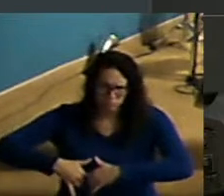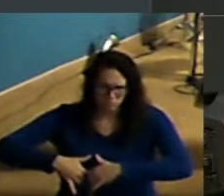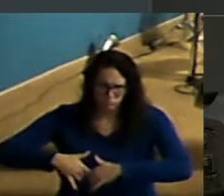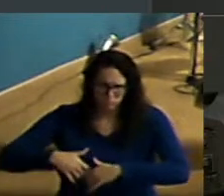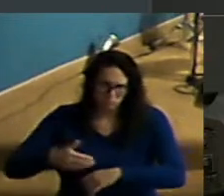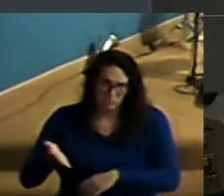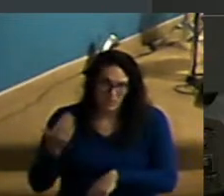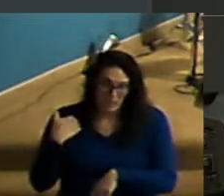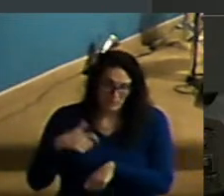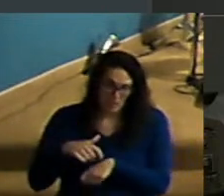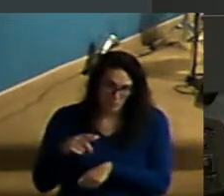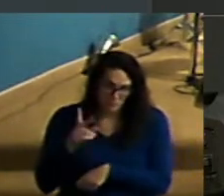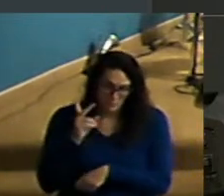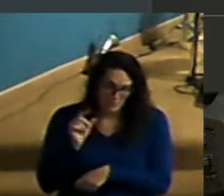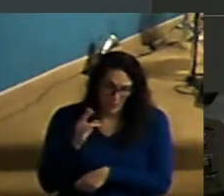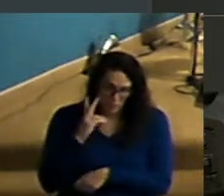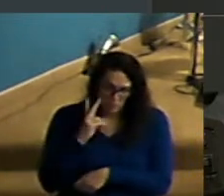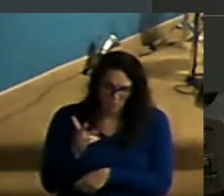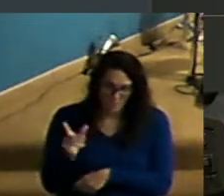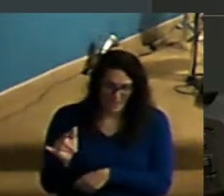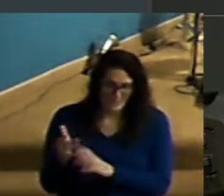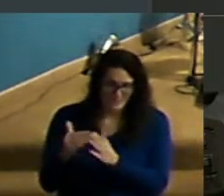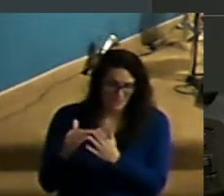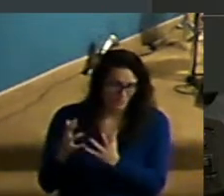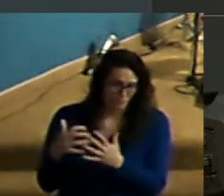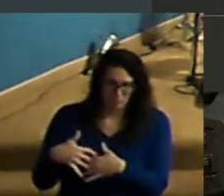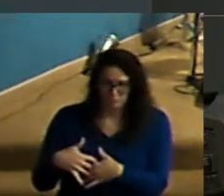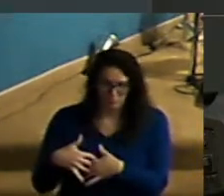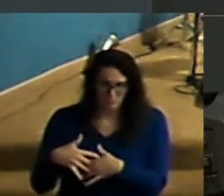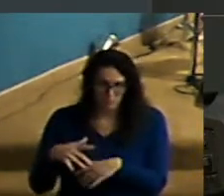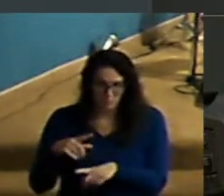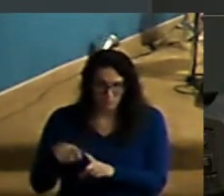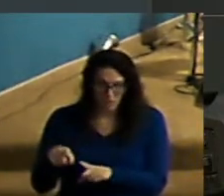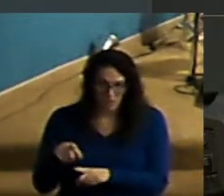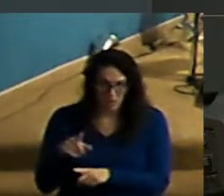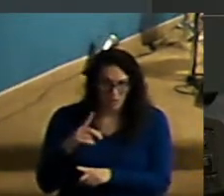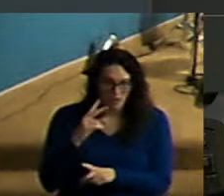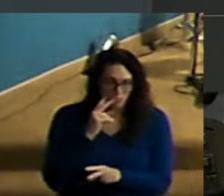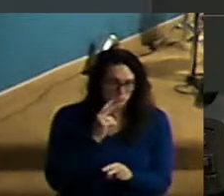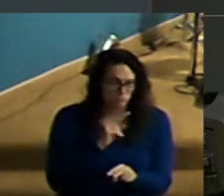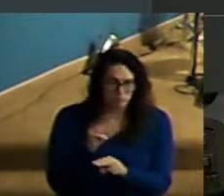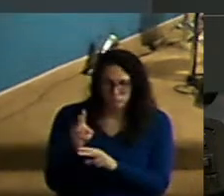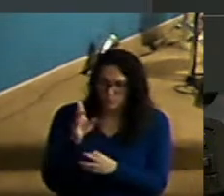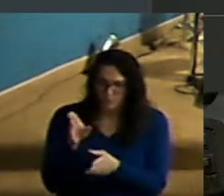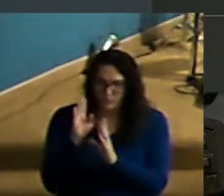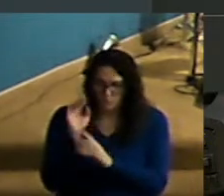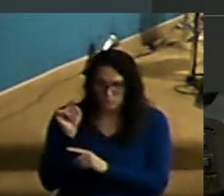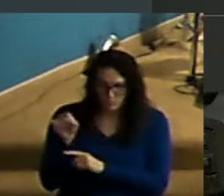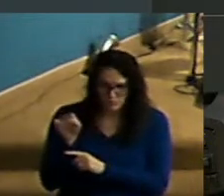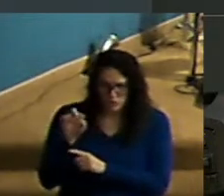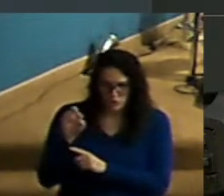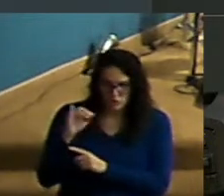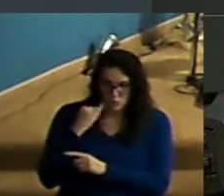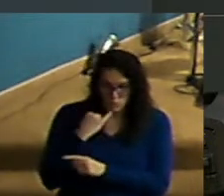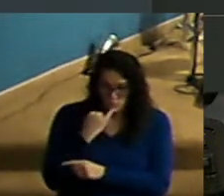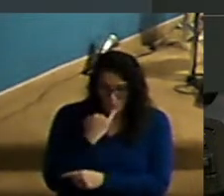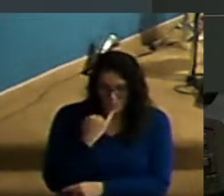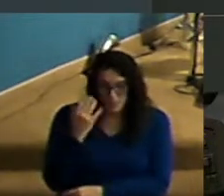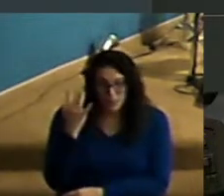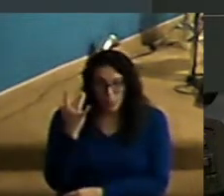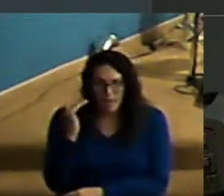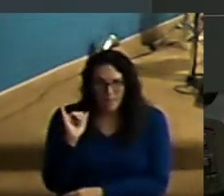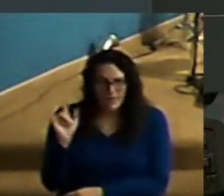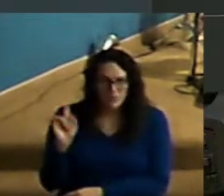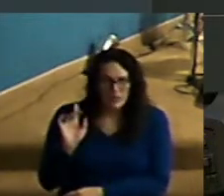time he saw it, broken down city. And yet he turns his attention to Jerusalem because that's where